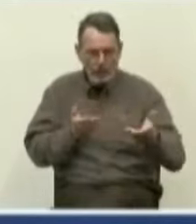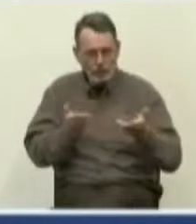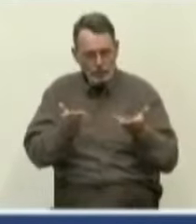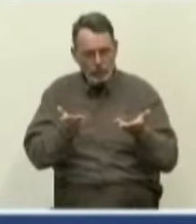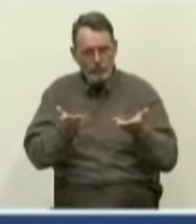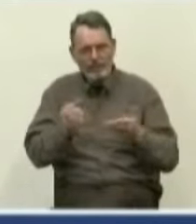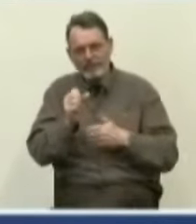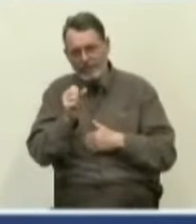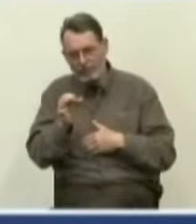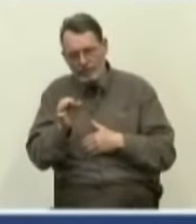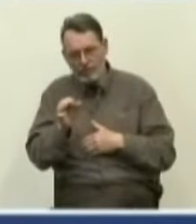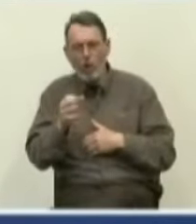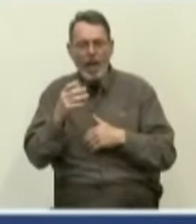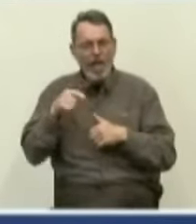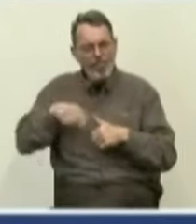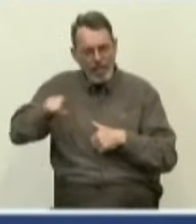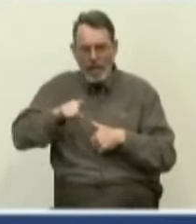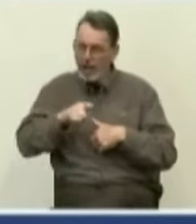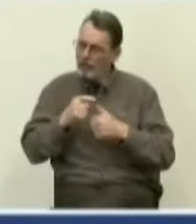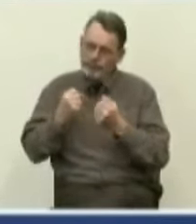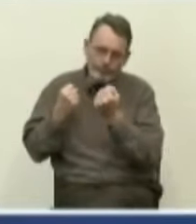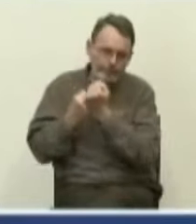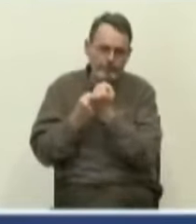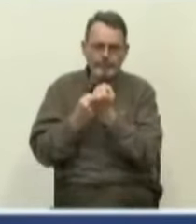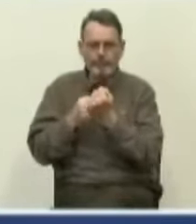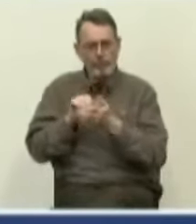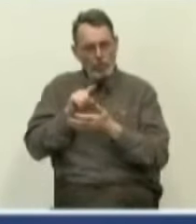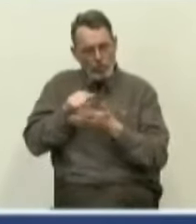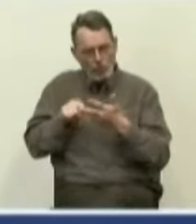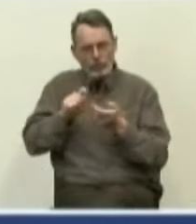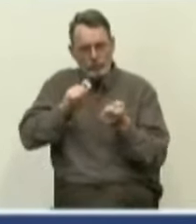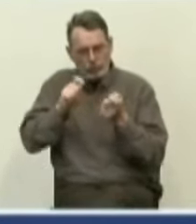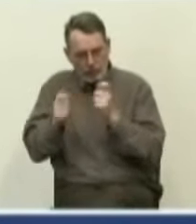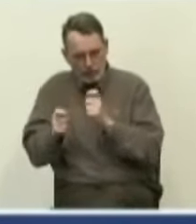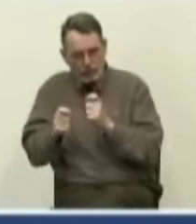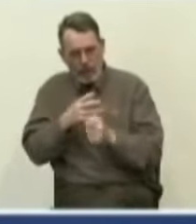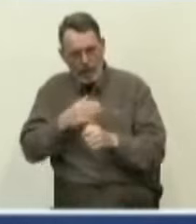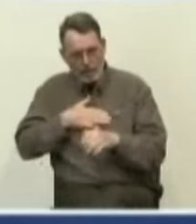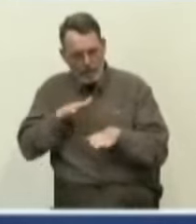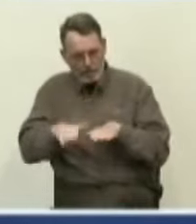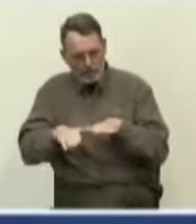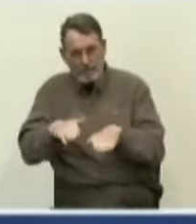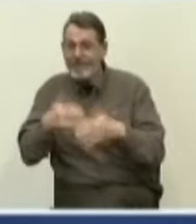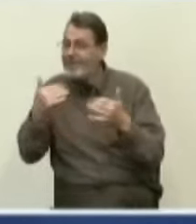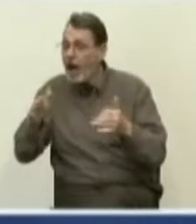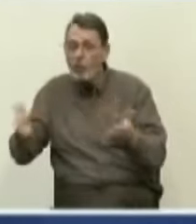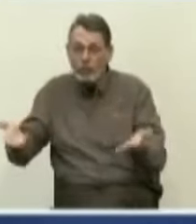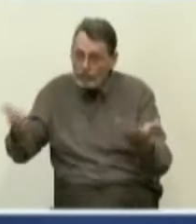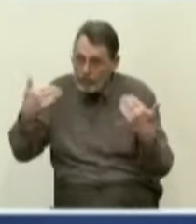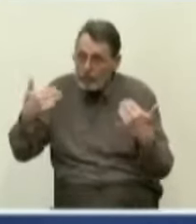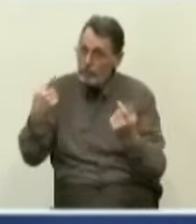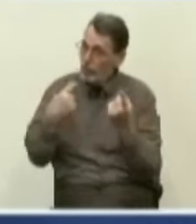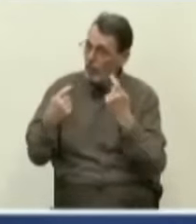And they are on board with these changes and the steps that I have taken. Now, we will take questions from the public.